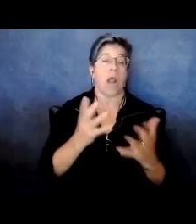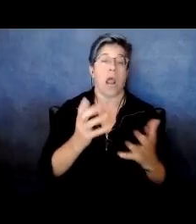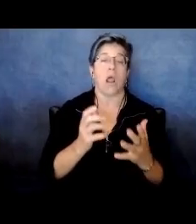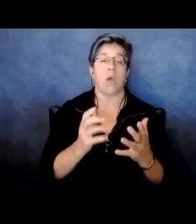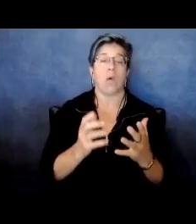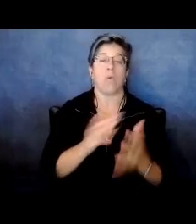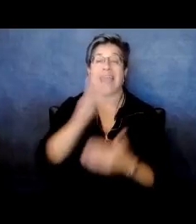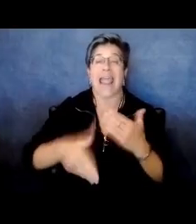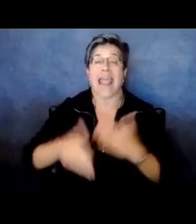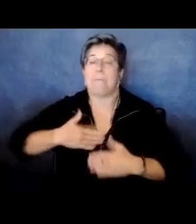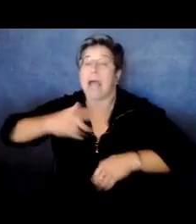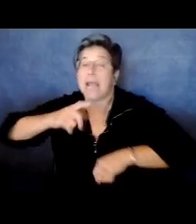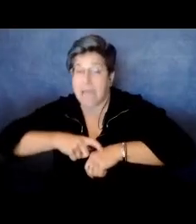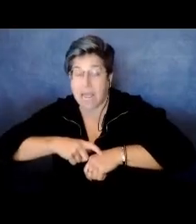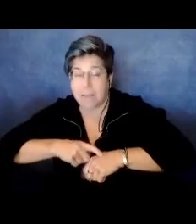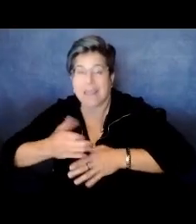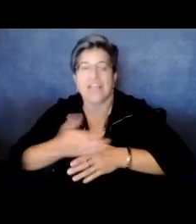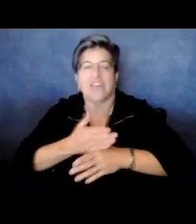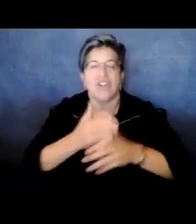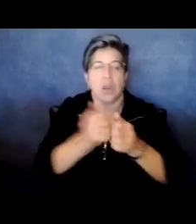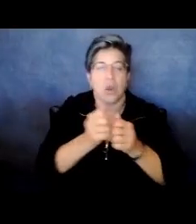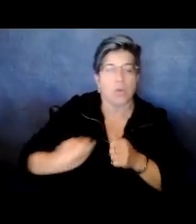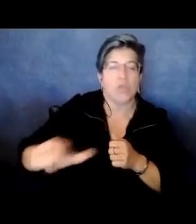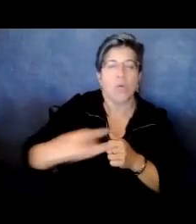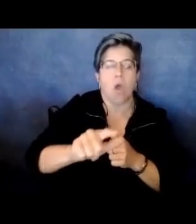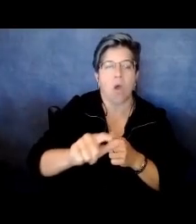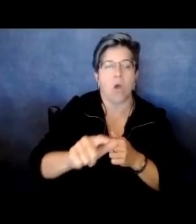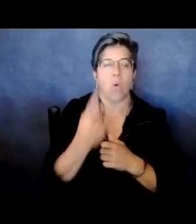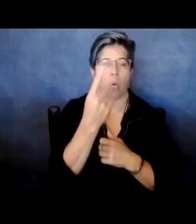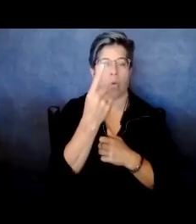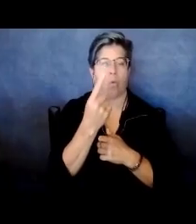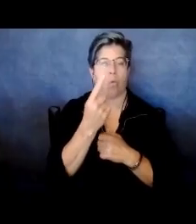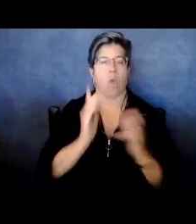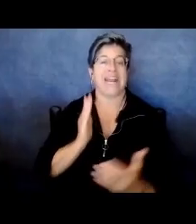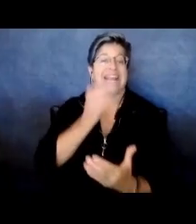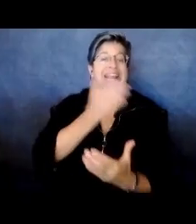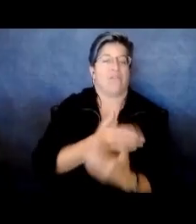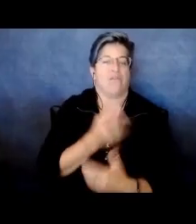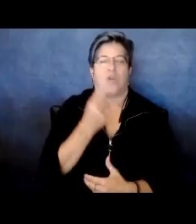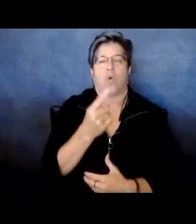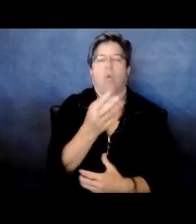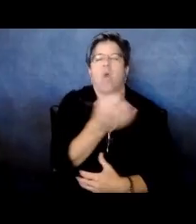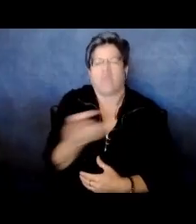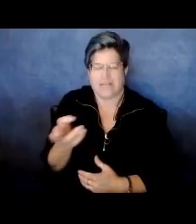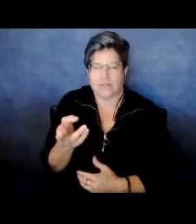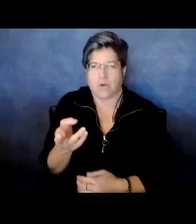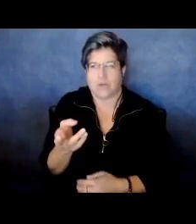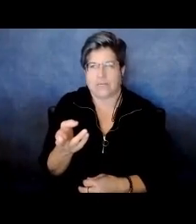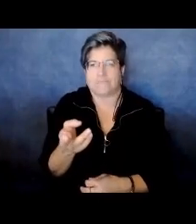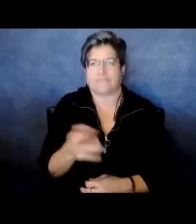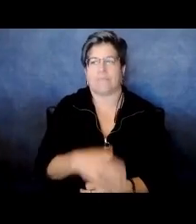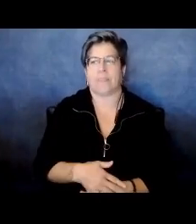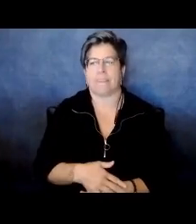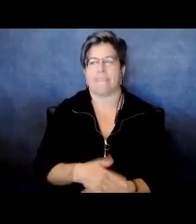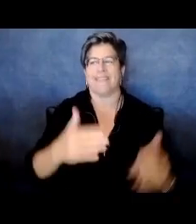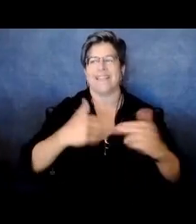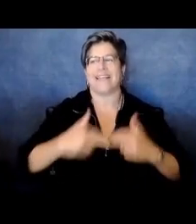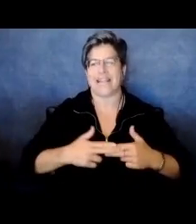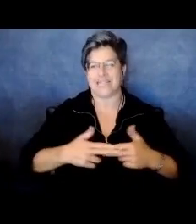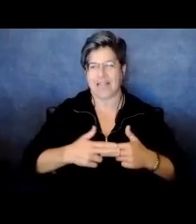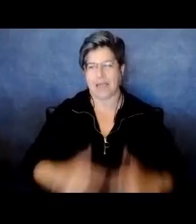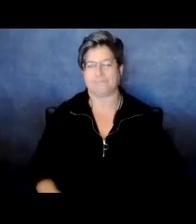conclude my time with is just sharing with you one intervention, one resource, which is on the next